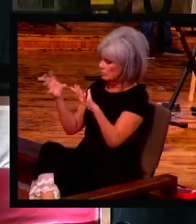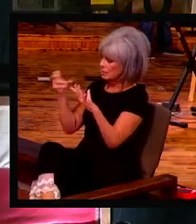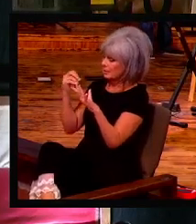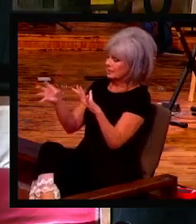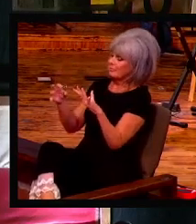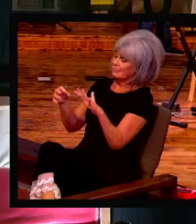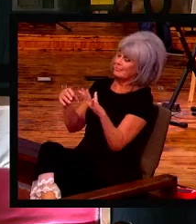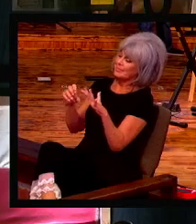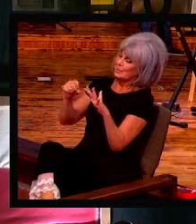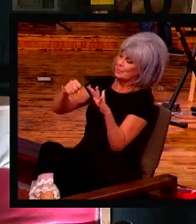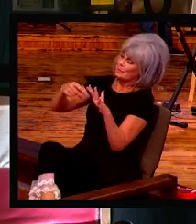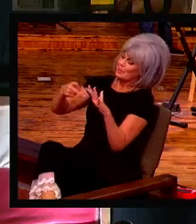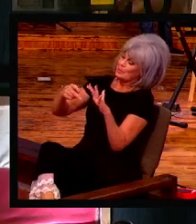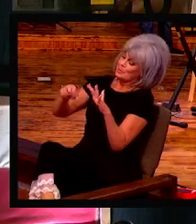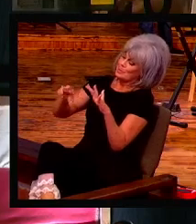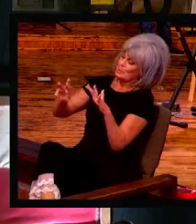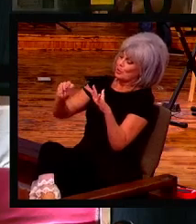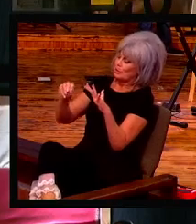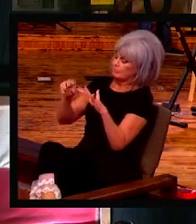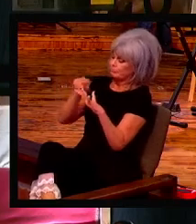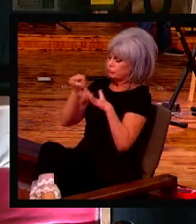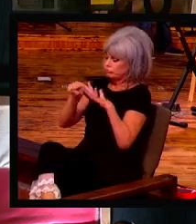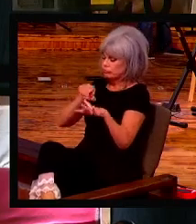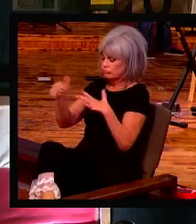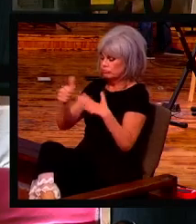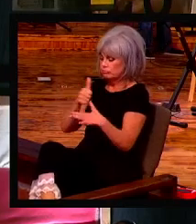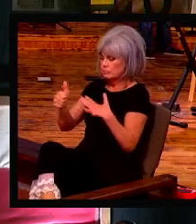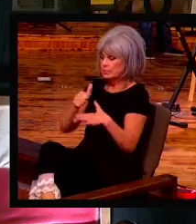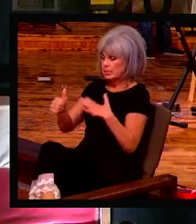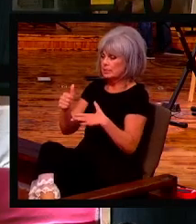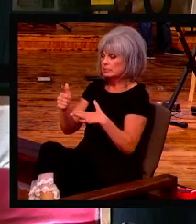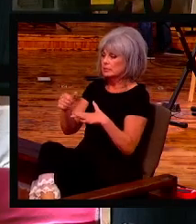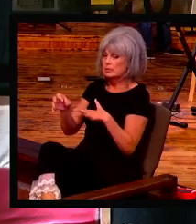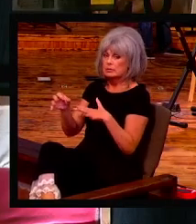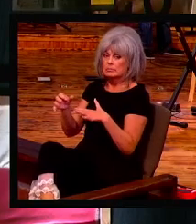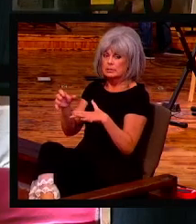competing to fertilize the egg, but you did it.